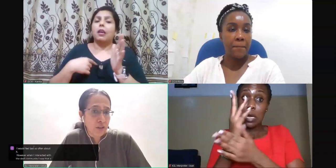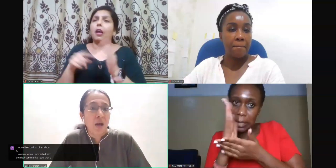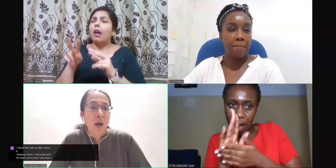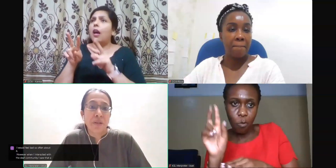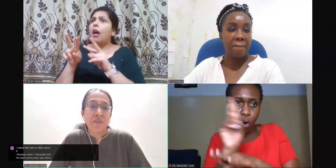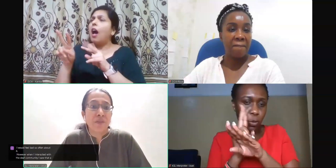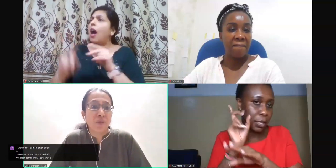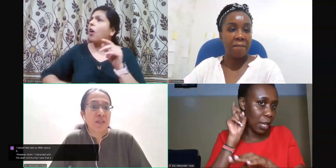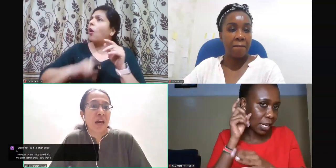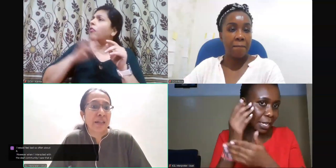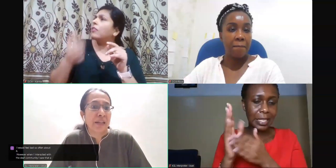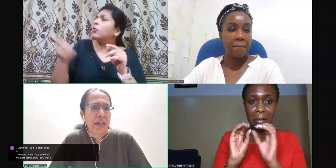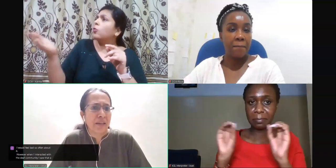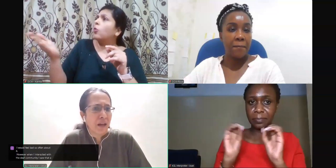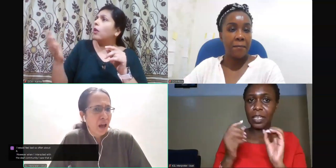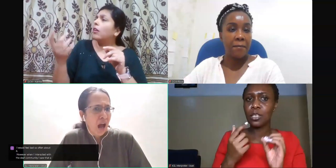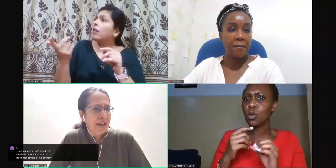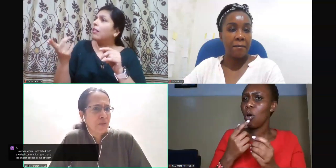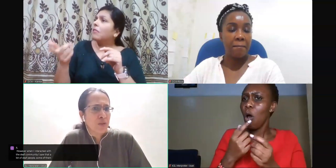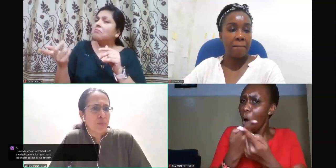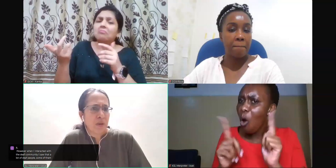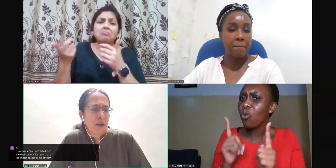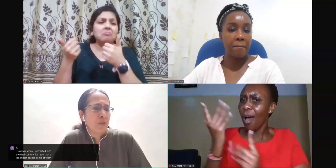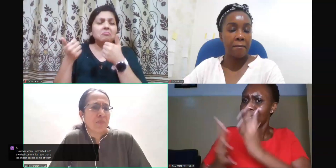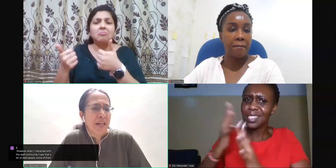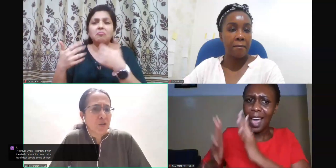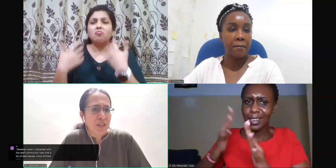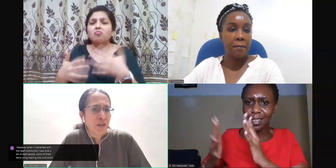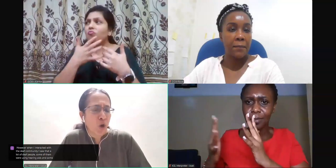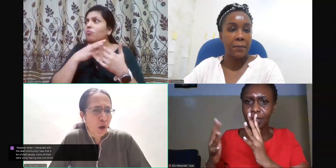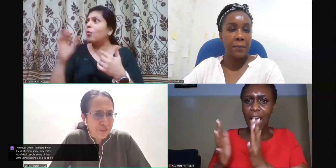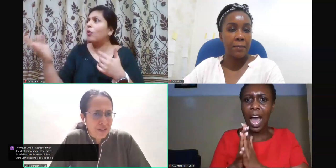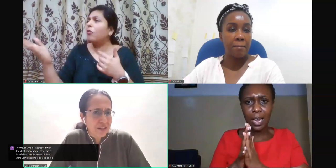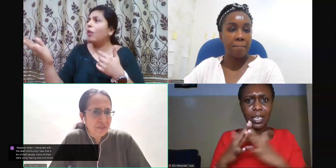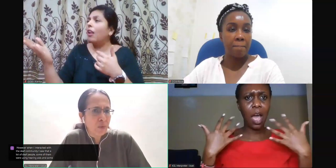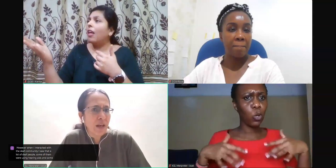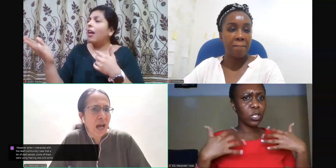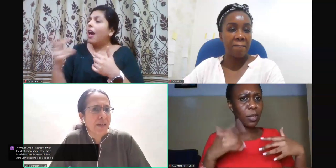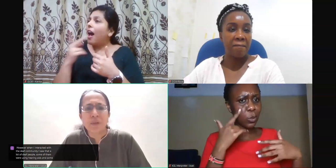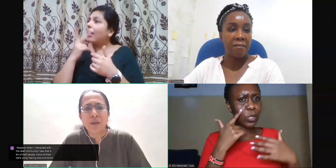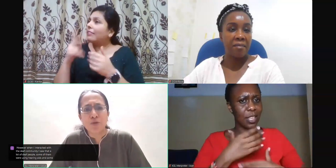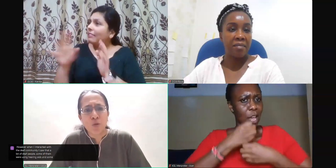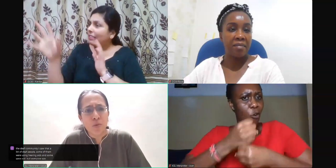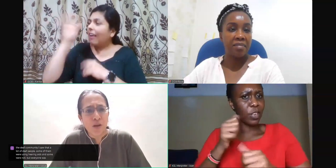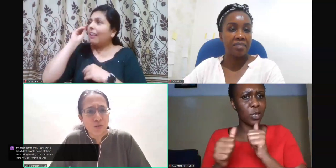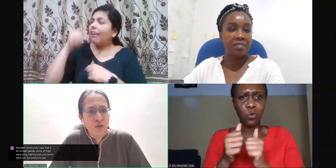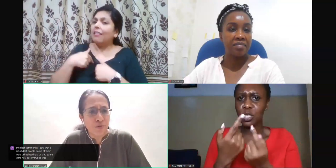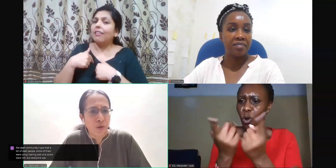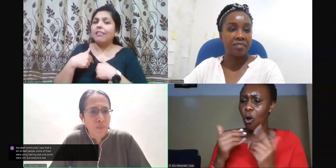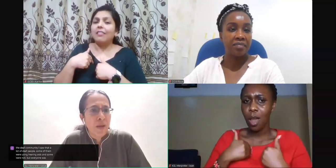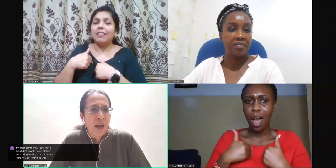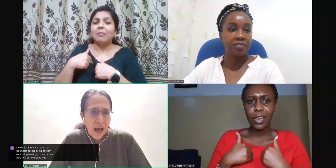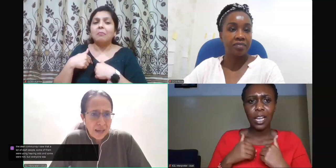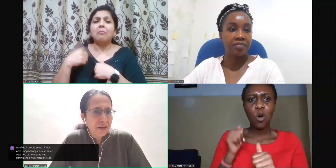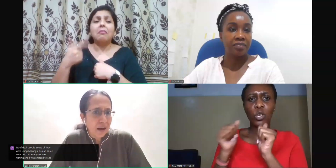were not, but everyone was signing. And I was amazed to see the confidence that everyone had, and that was so